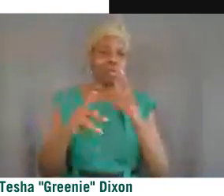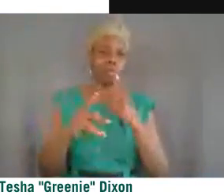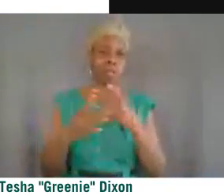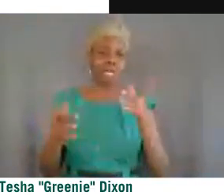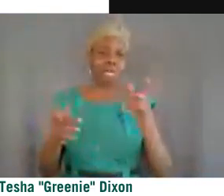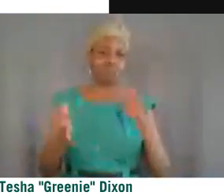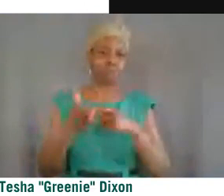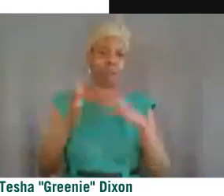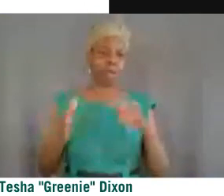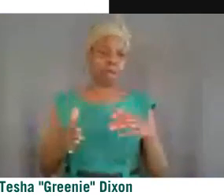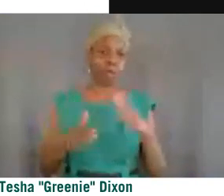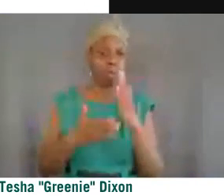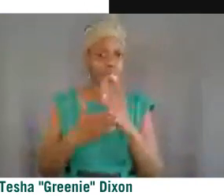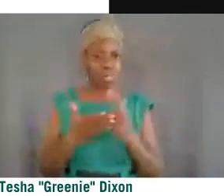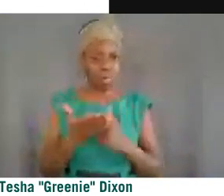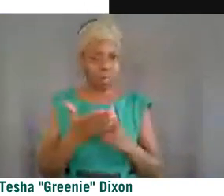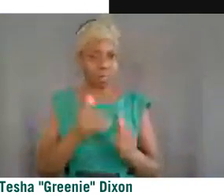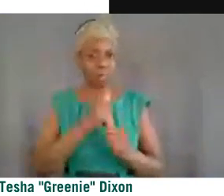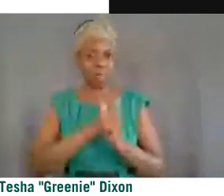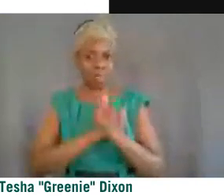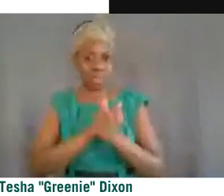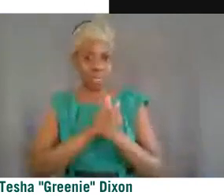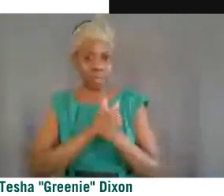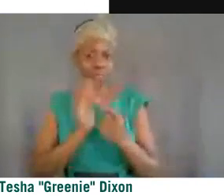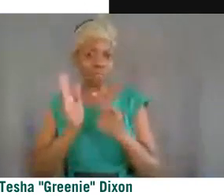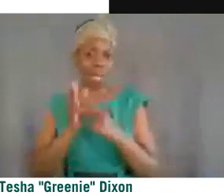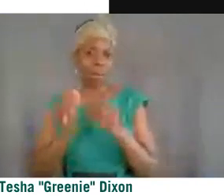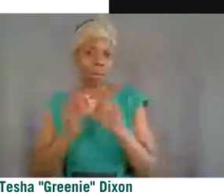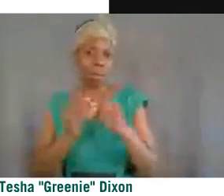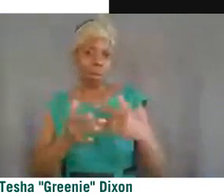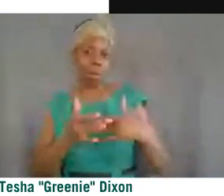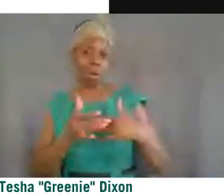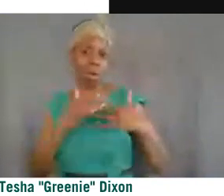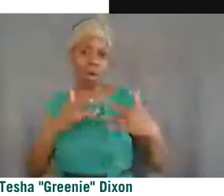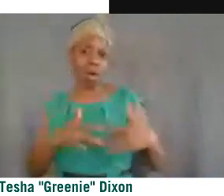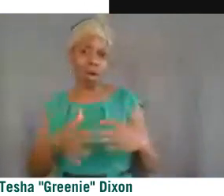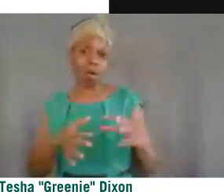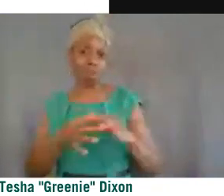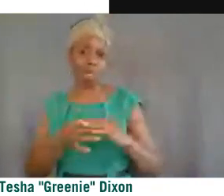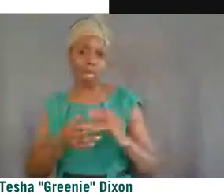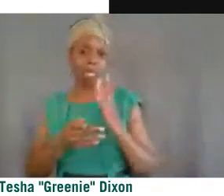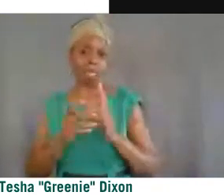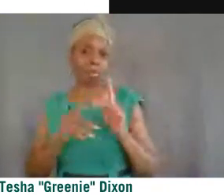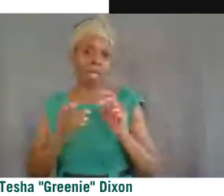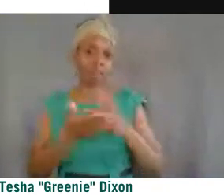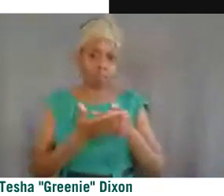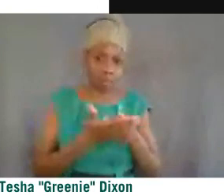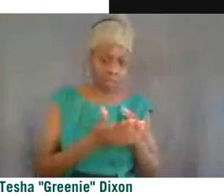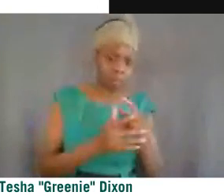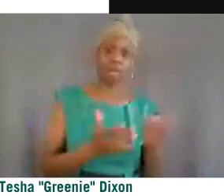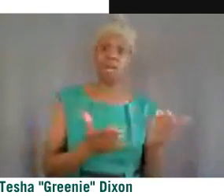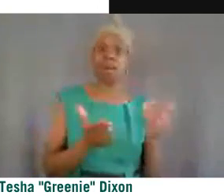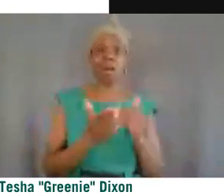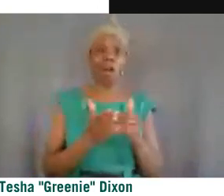which are often more cardiac in nature or could be some kind of a seizure. But